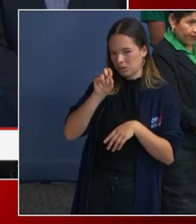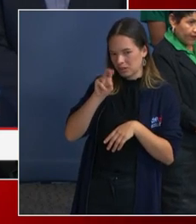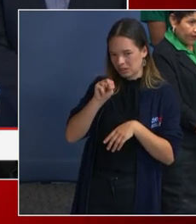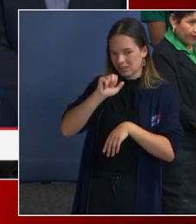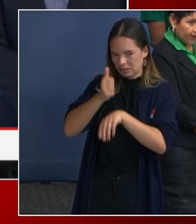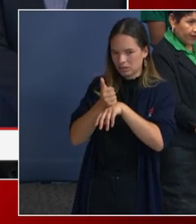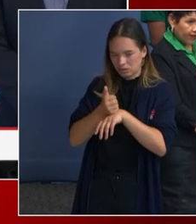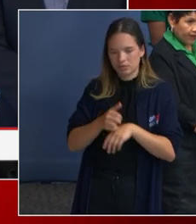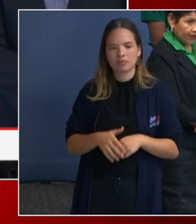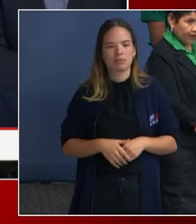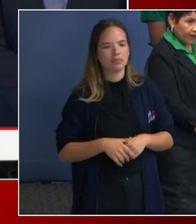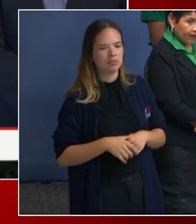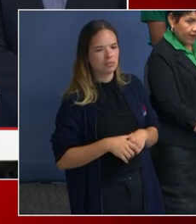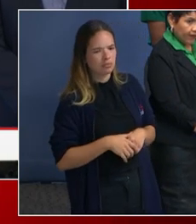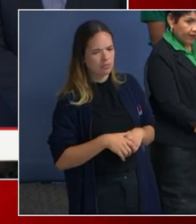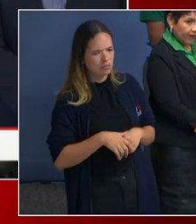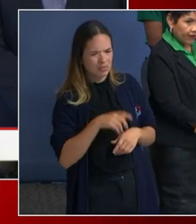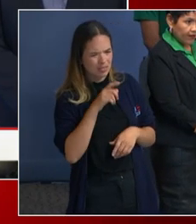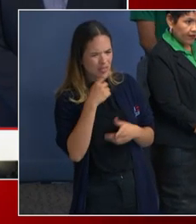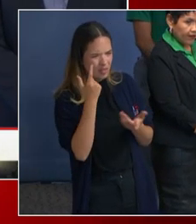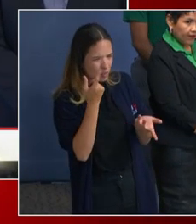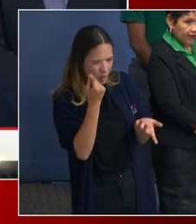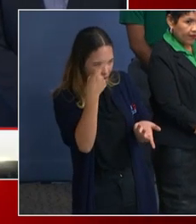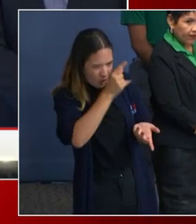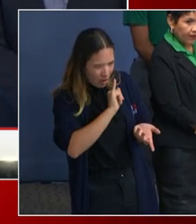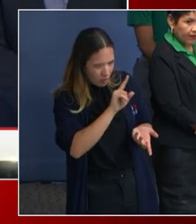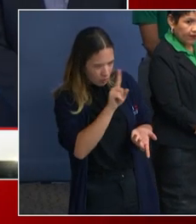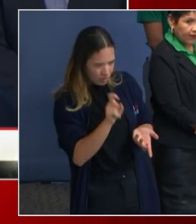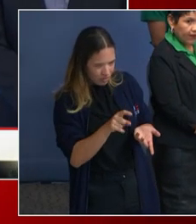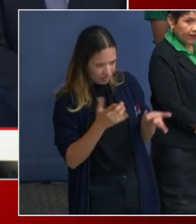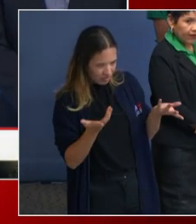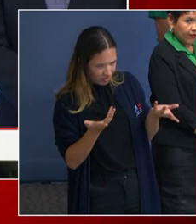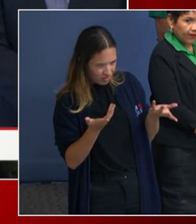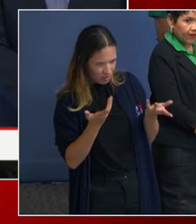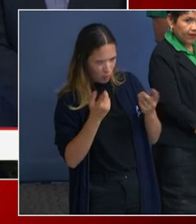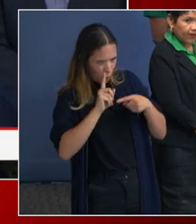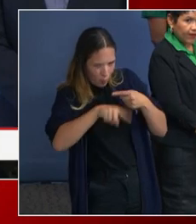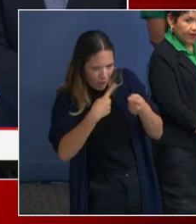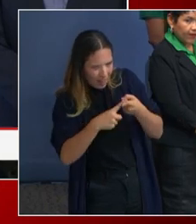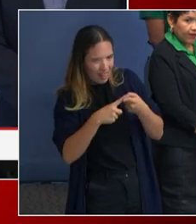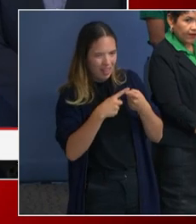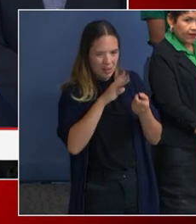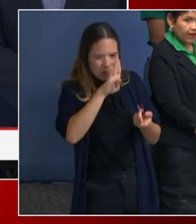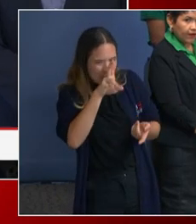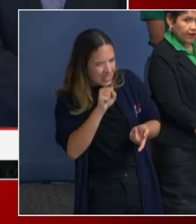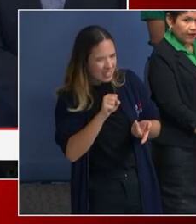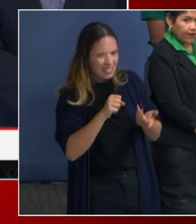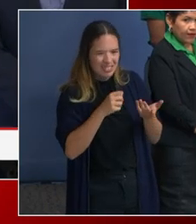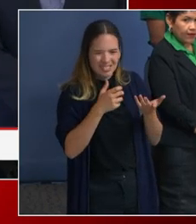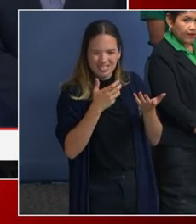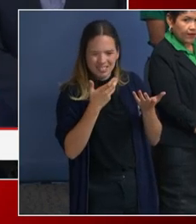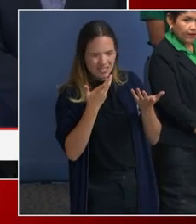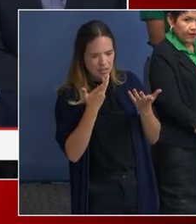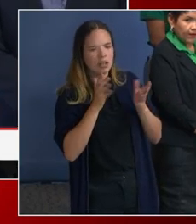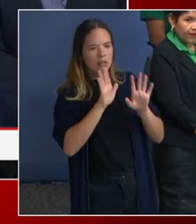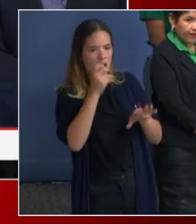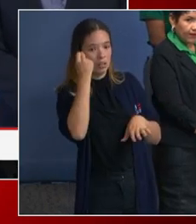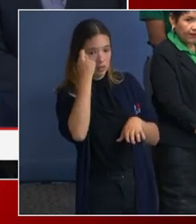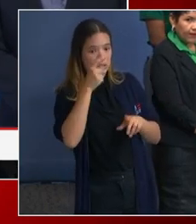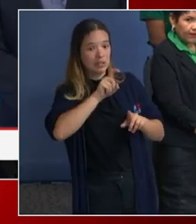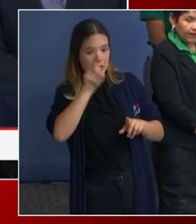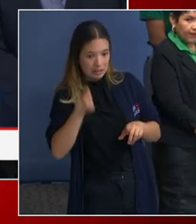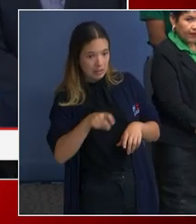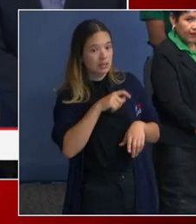that's going to be, I mean, do you know yet when buses, is that coordination happening between Arizona and Texas that you know when buses leave, ETA on